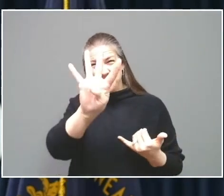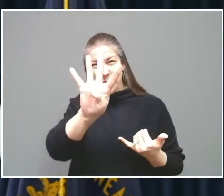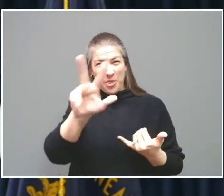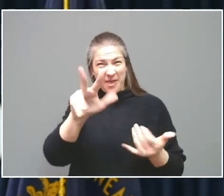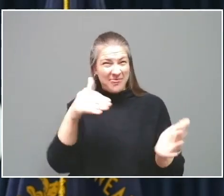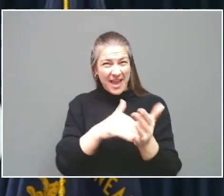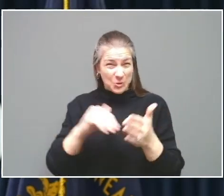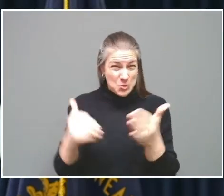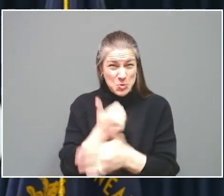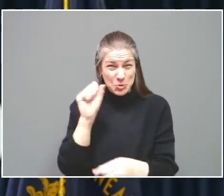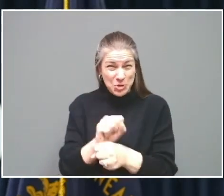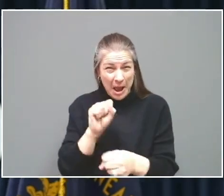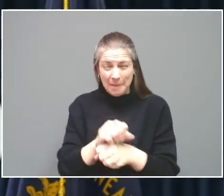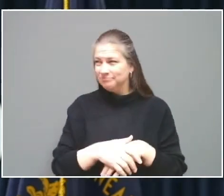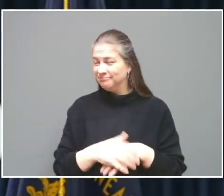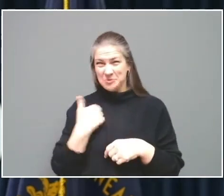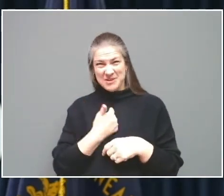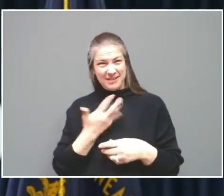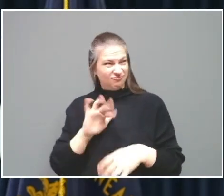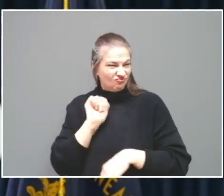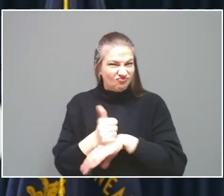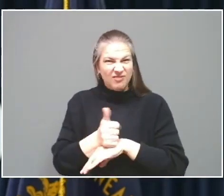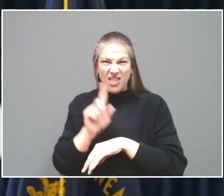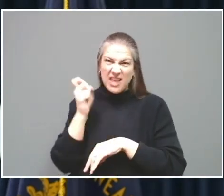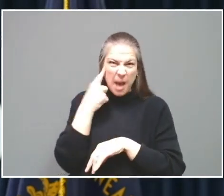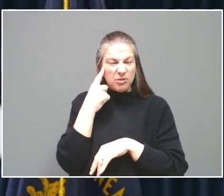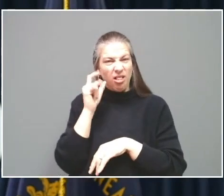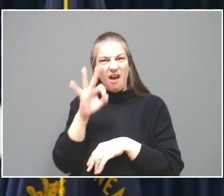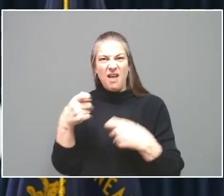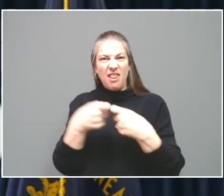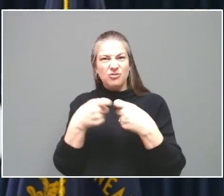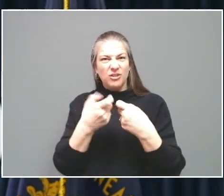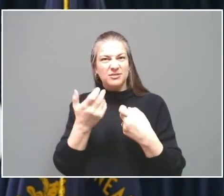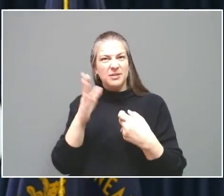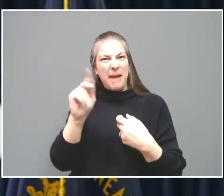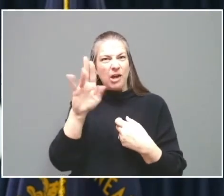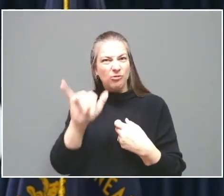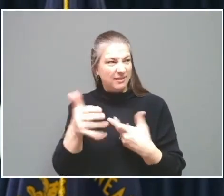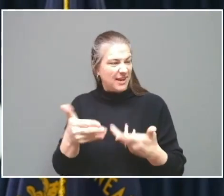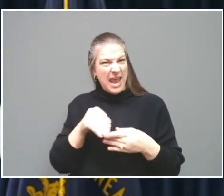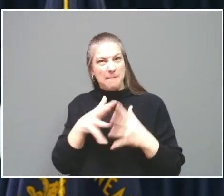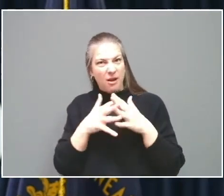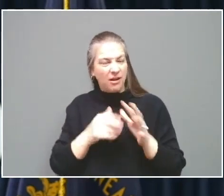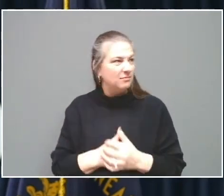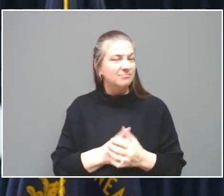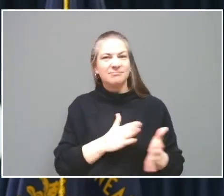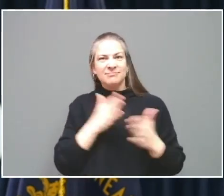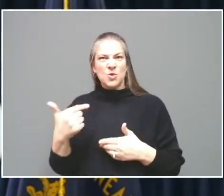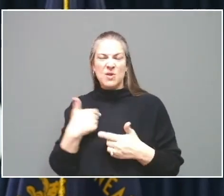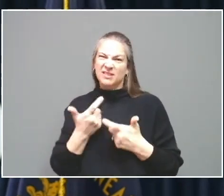We've become the electric vehicle battery production capital of the United States of America. We're building the cleanest, greenest recycled paper mill on planet